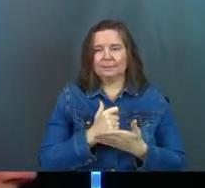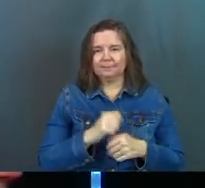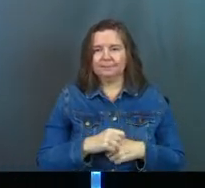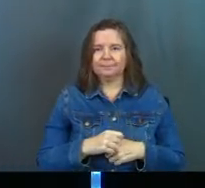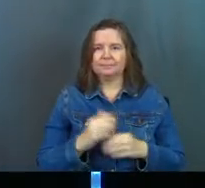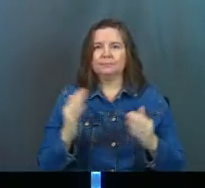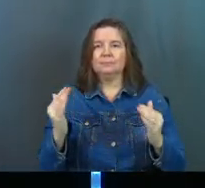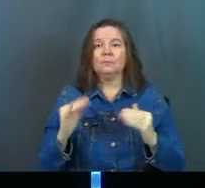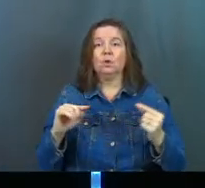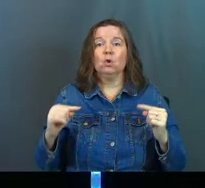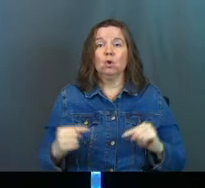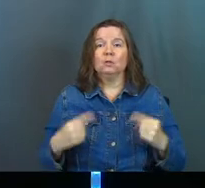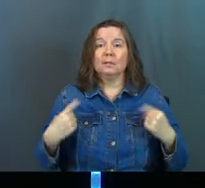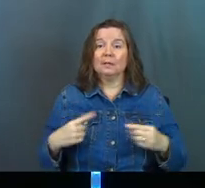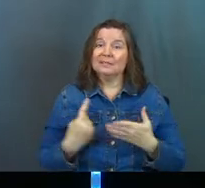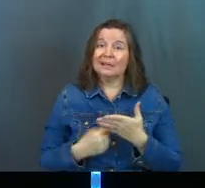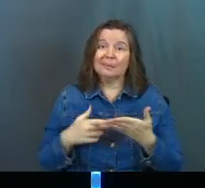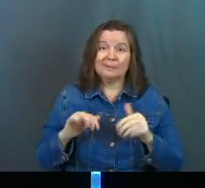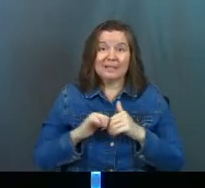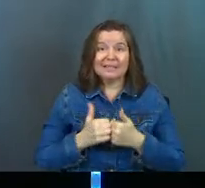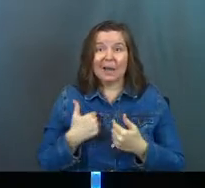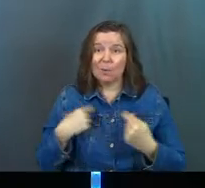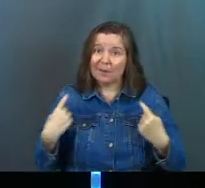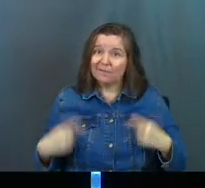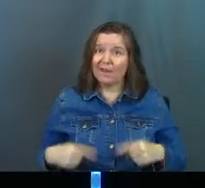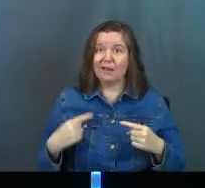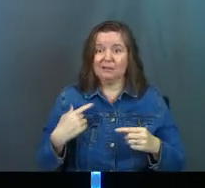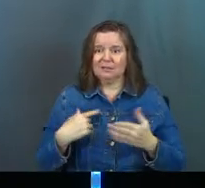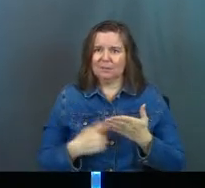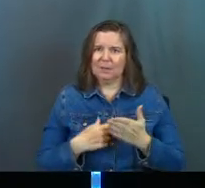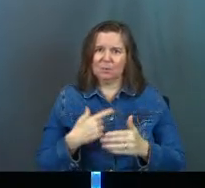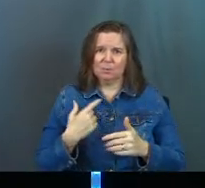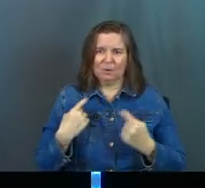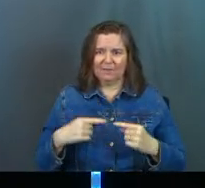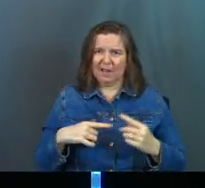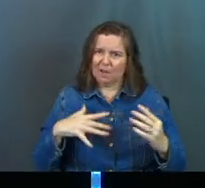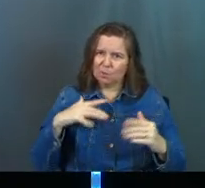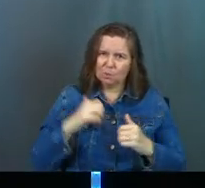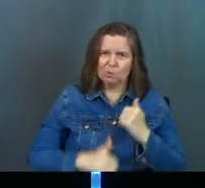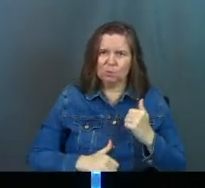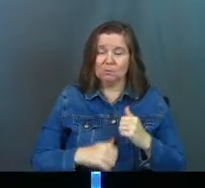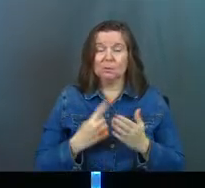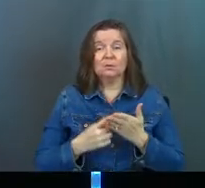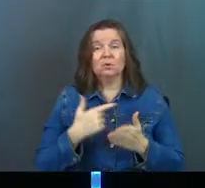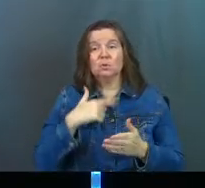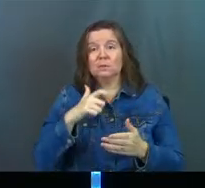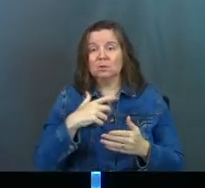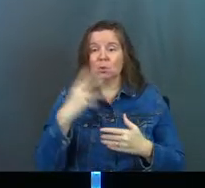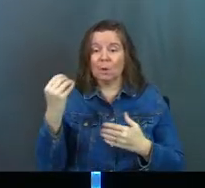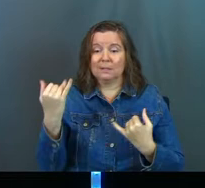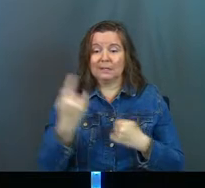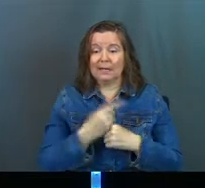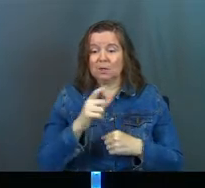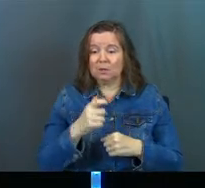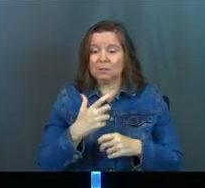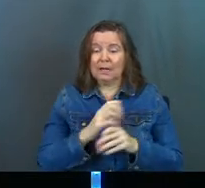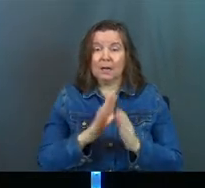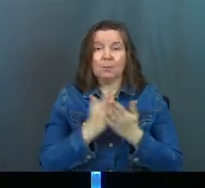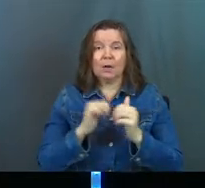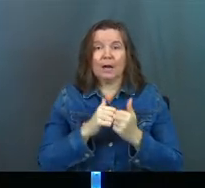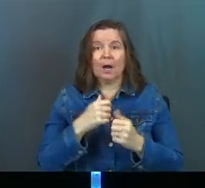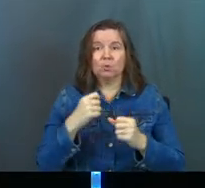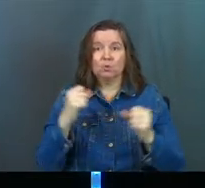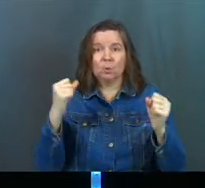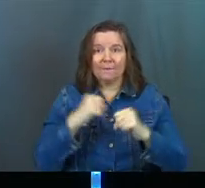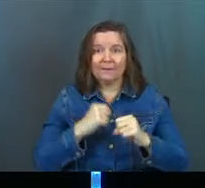in arguments. Sometimes it's the way that we fight. Sometimes we fight cruel. And some of you just need to go out today and you need to get a book on